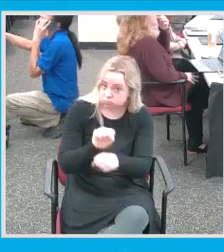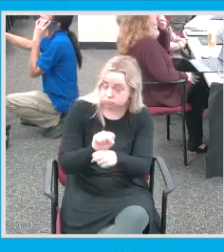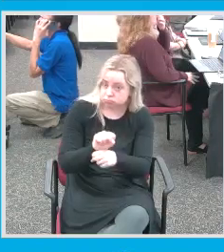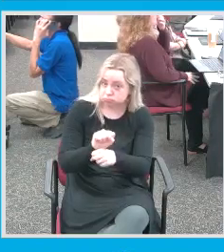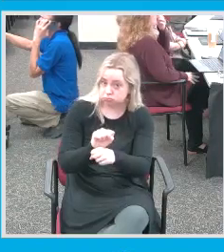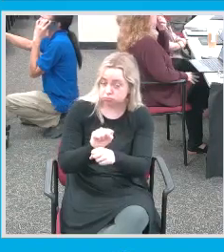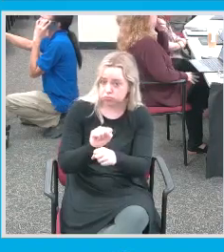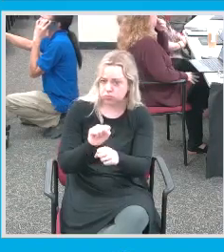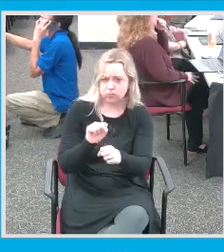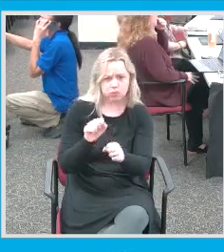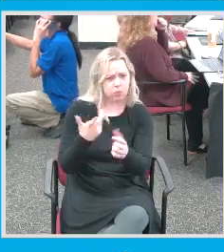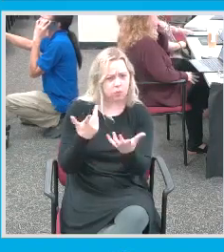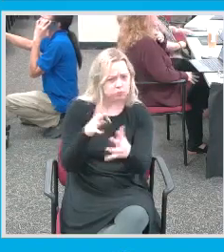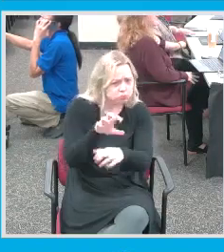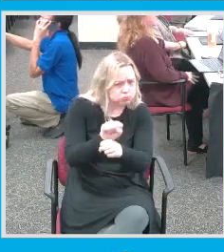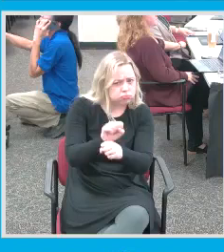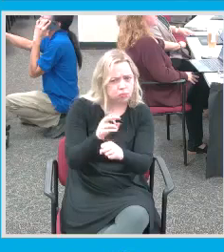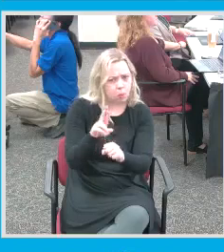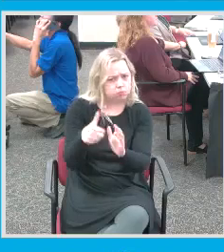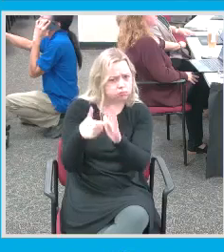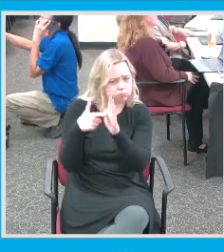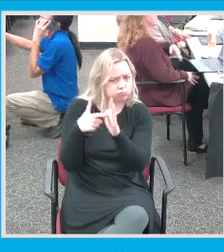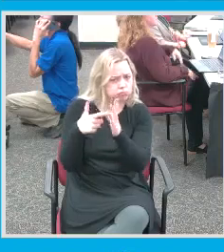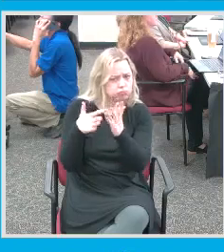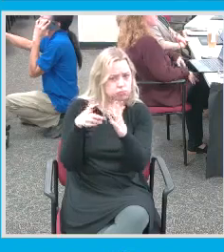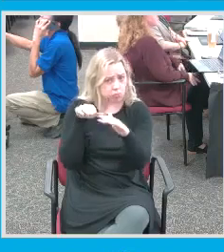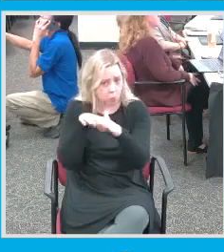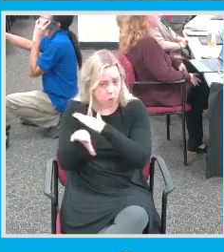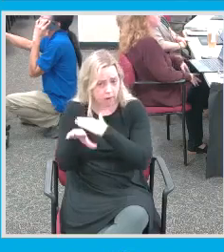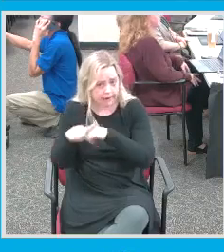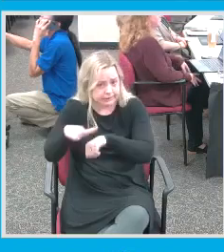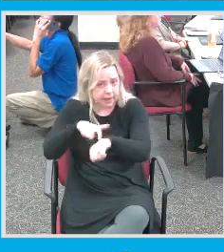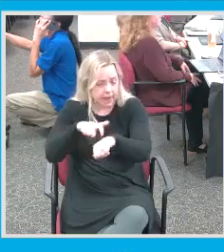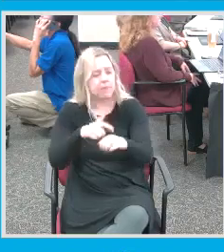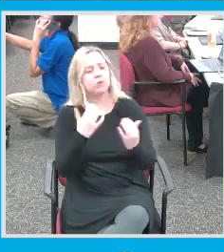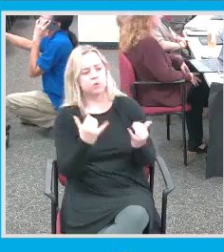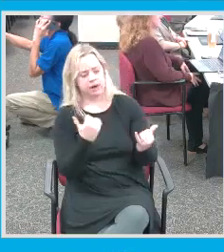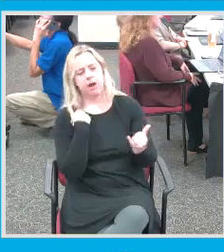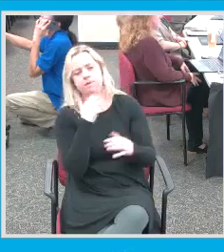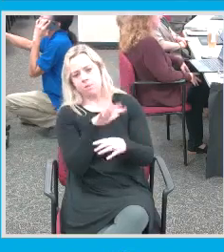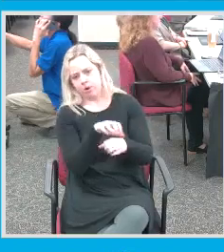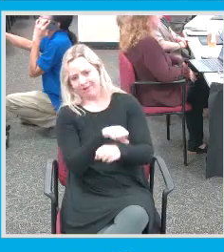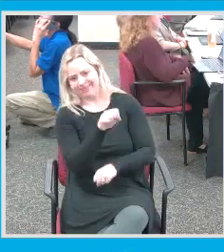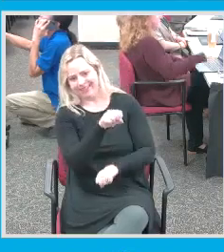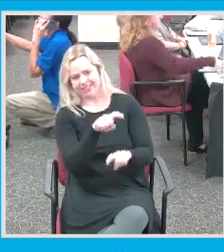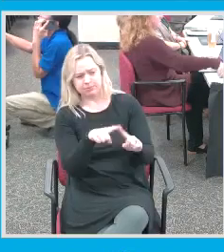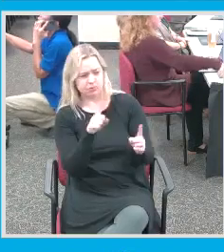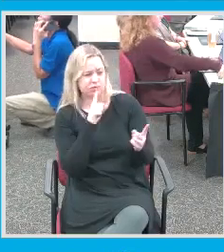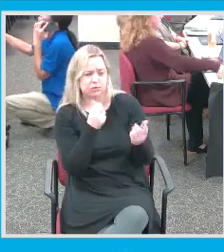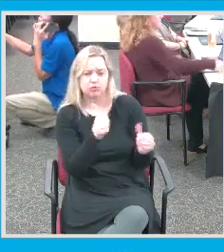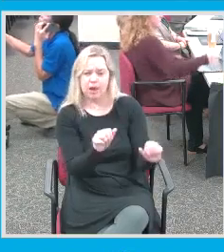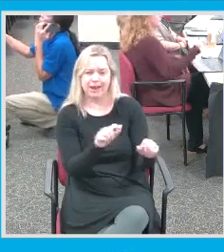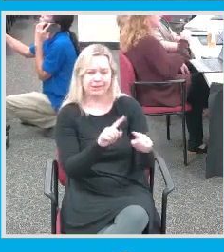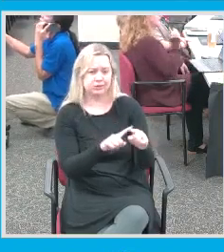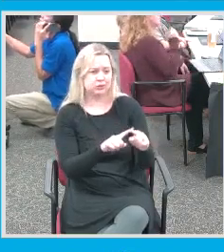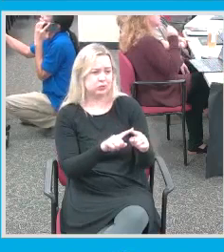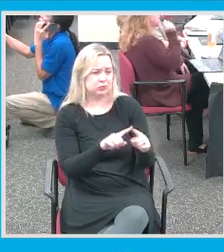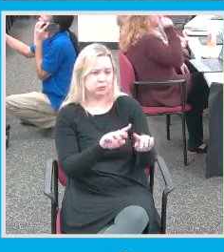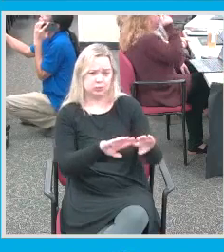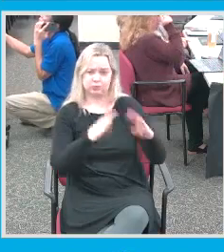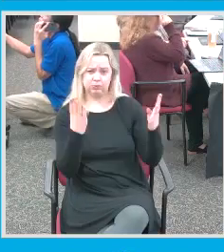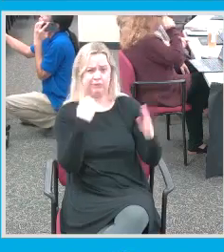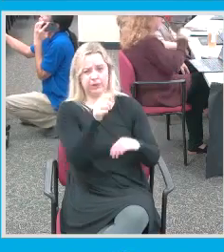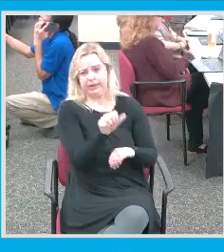Is it walk-in, or do they have to call? How does it So work? right now we have appointments, but we do our best to try and serve everyone.